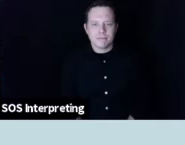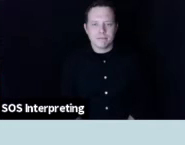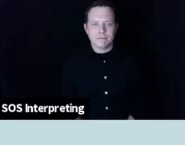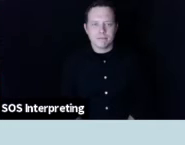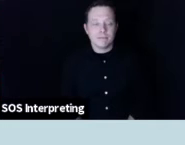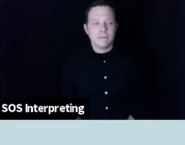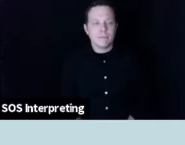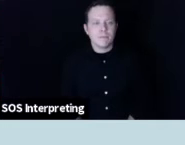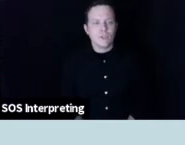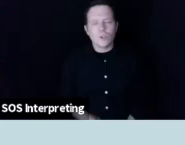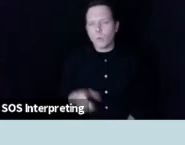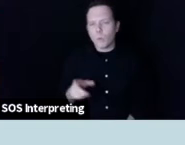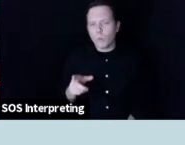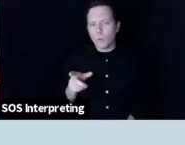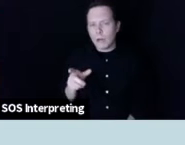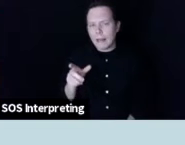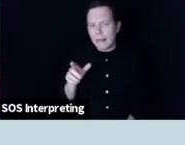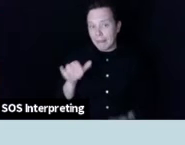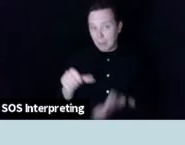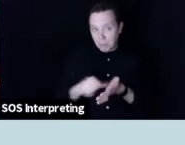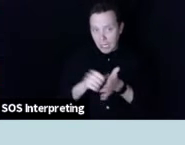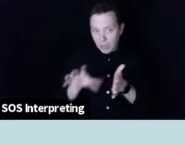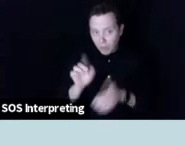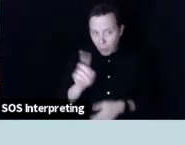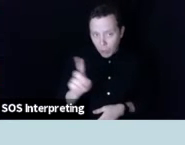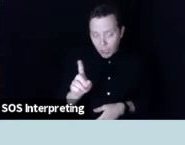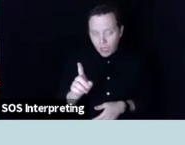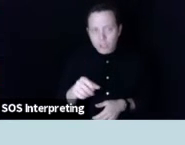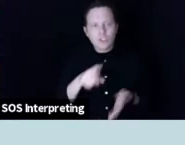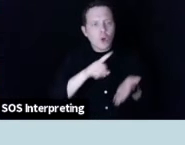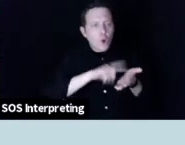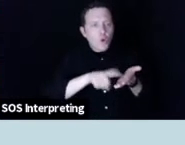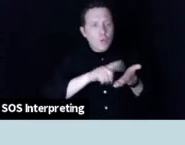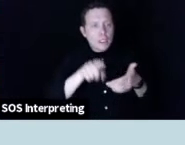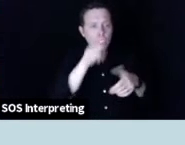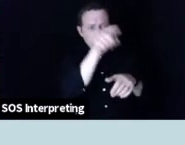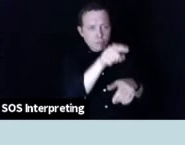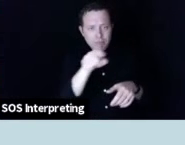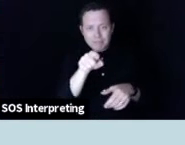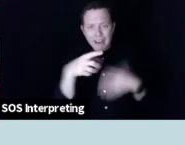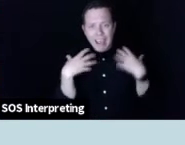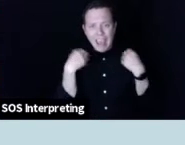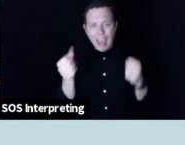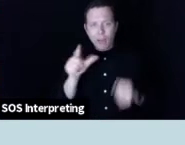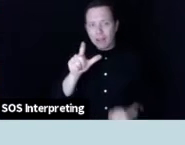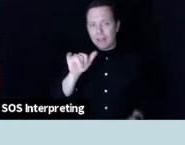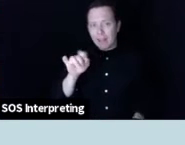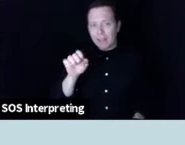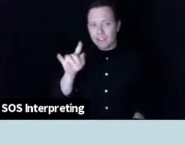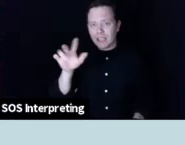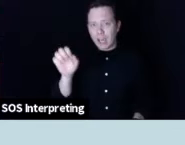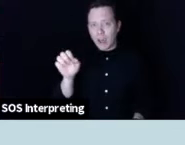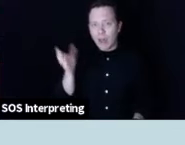to get to that page, you can access it by going to Research, Health and Lifestyle. On this page, you'll see our Dewey